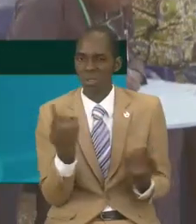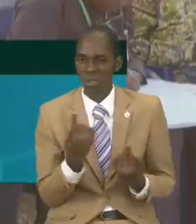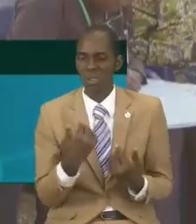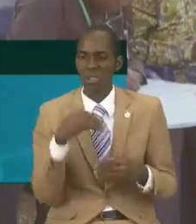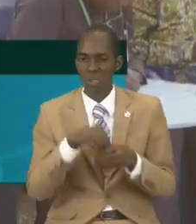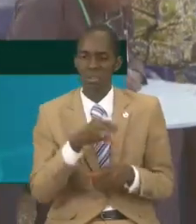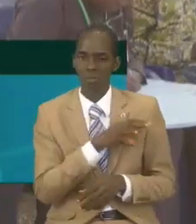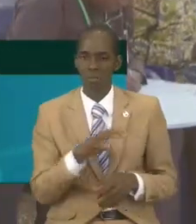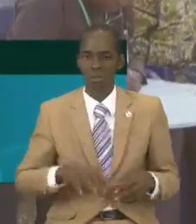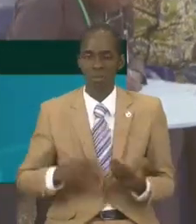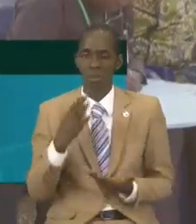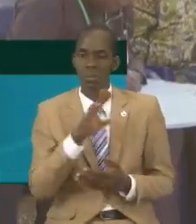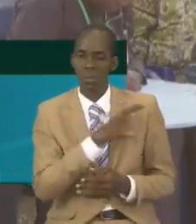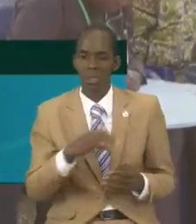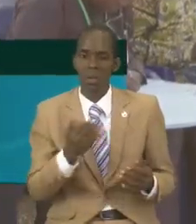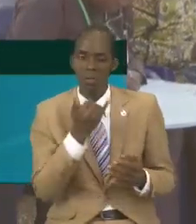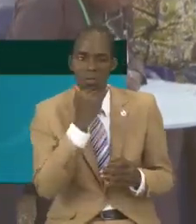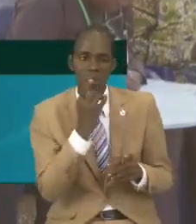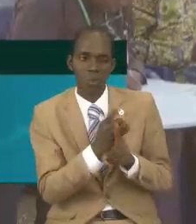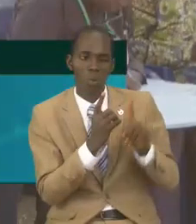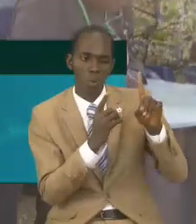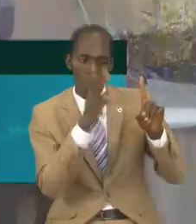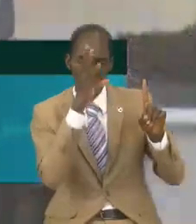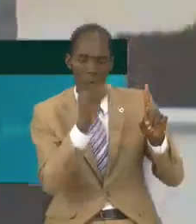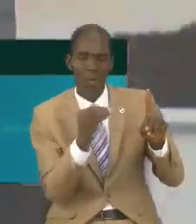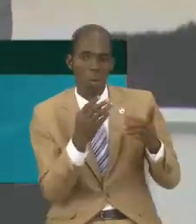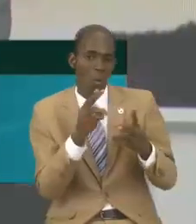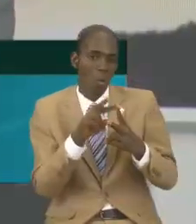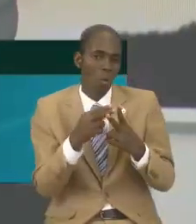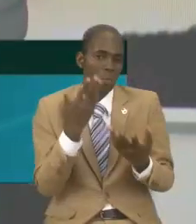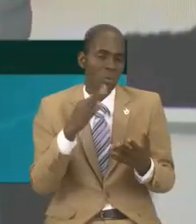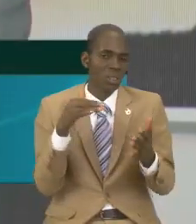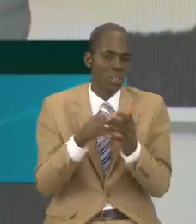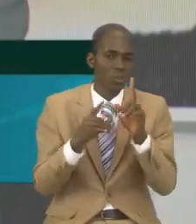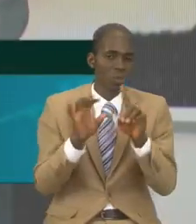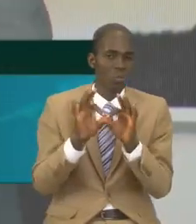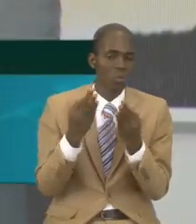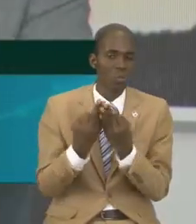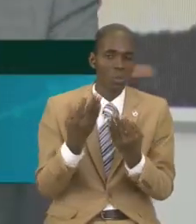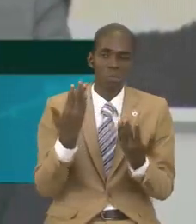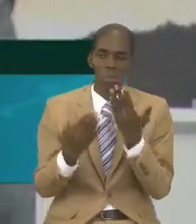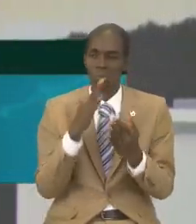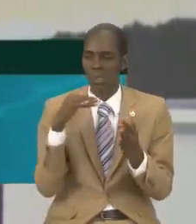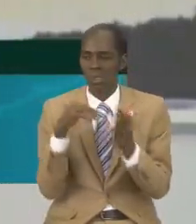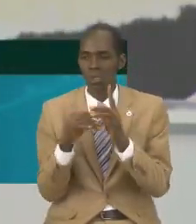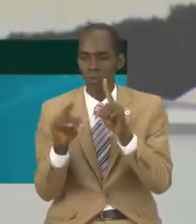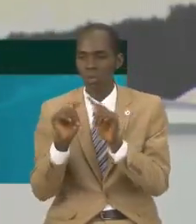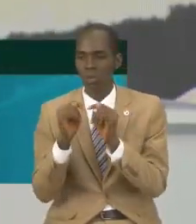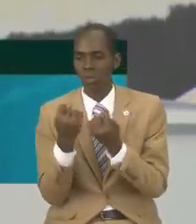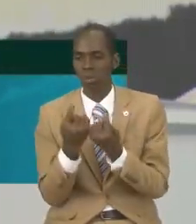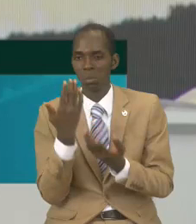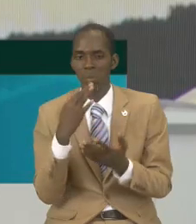against one man, against a family, against a tribe, against the whole